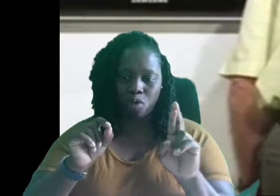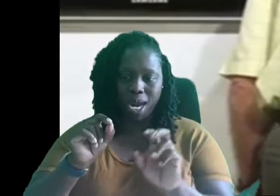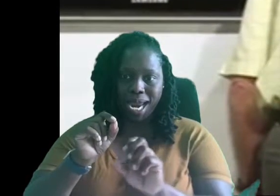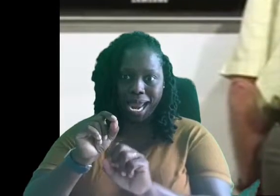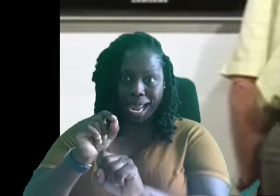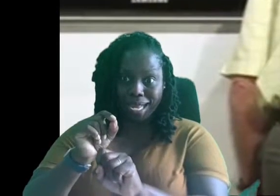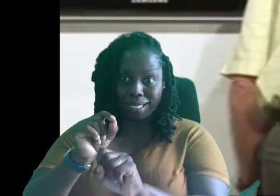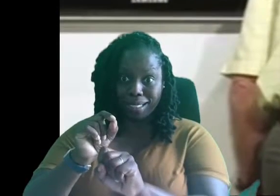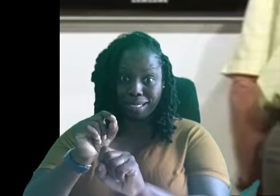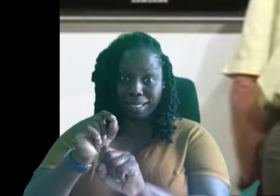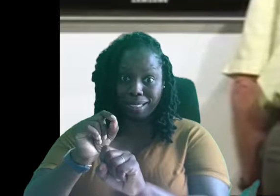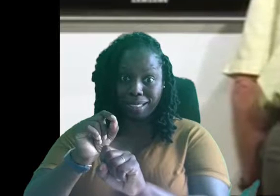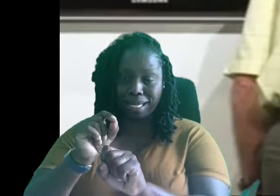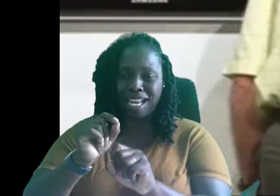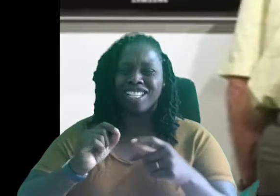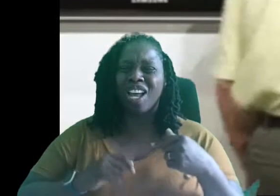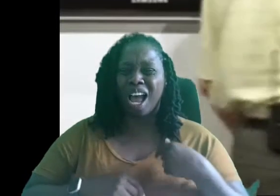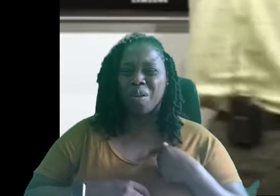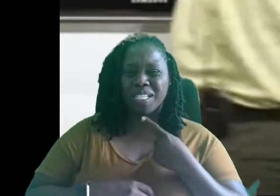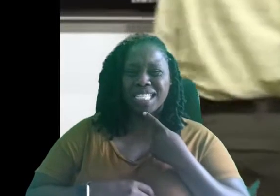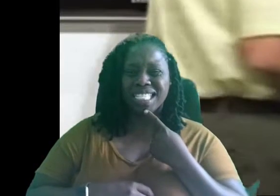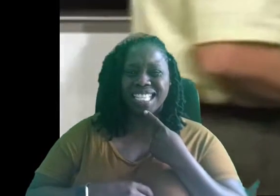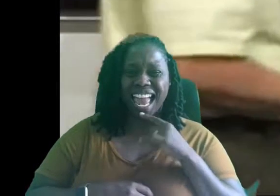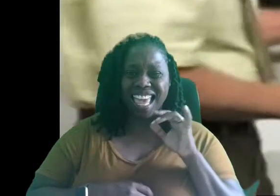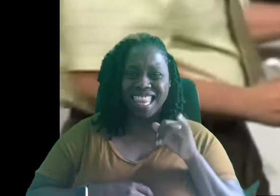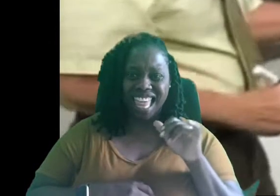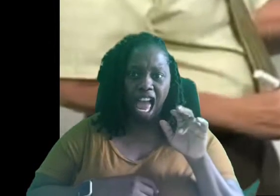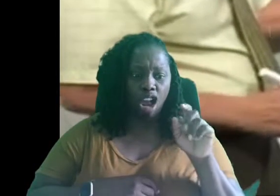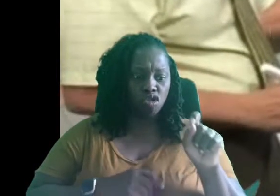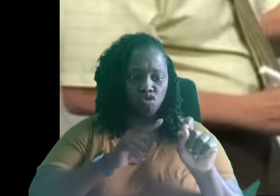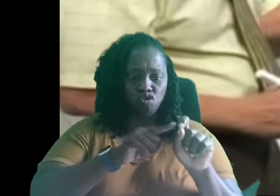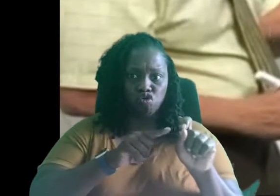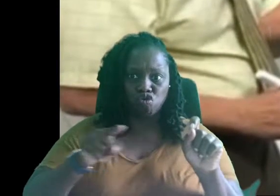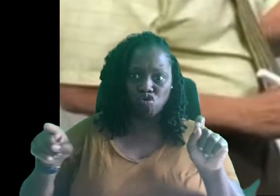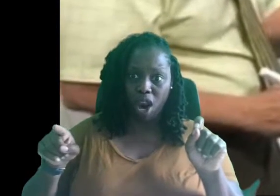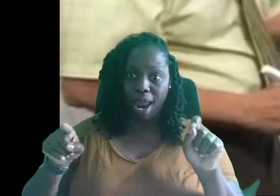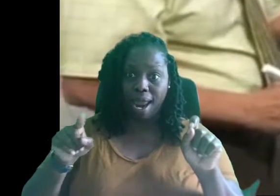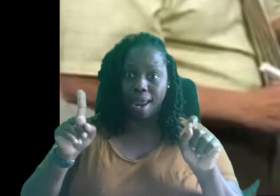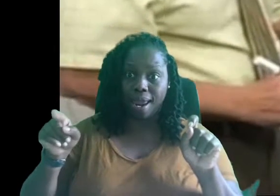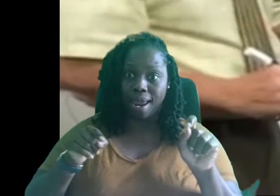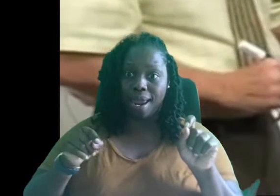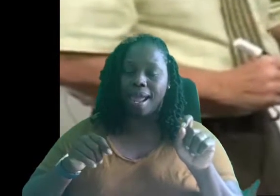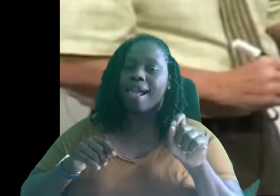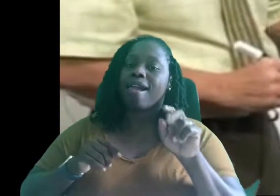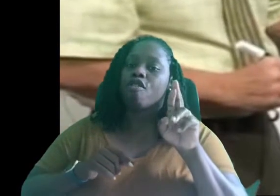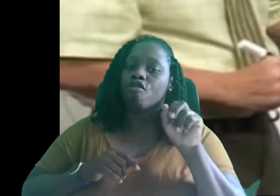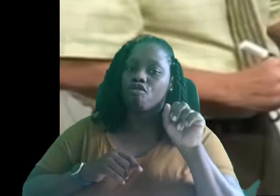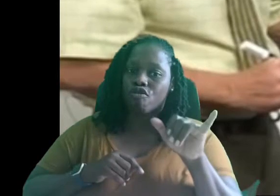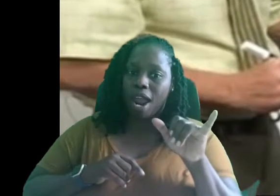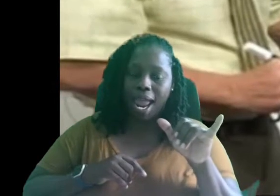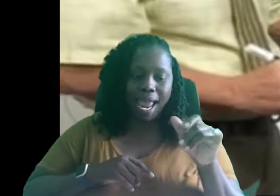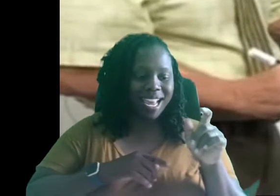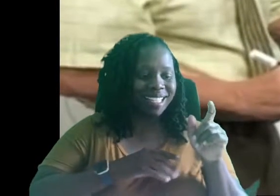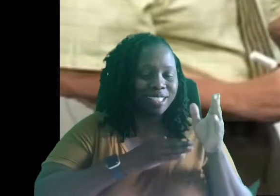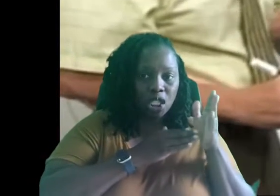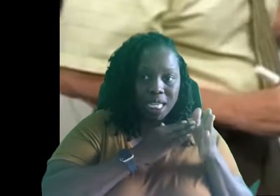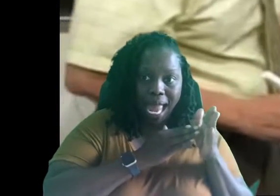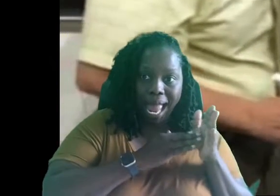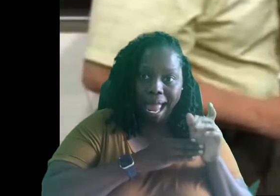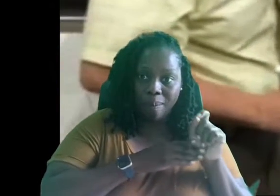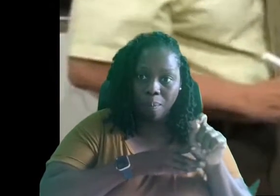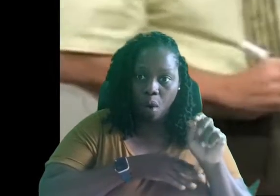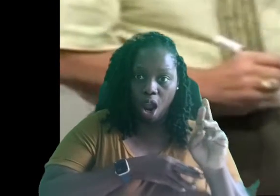and if this were point S, then I would want to say that this ray has its end point